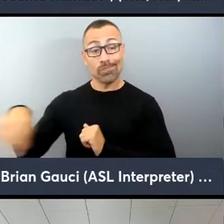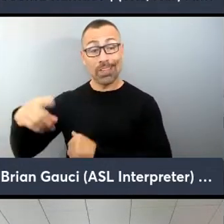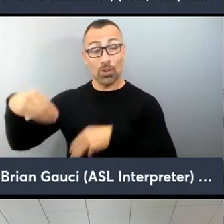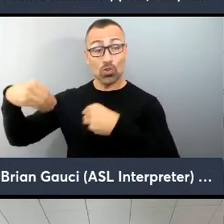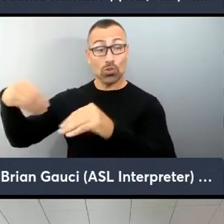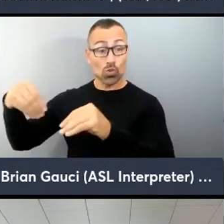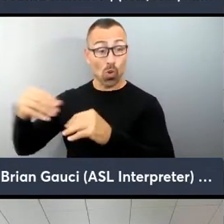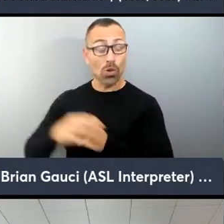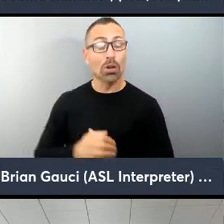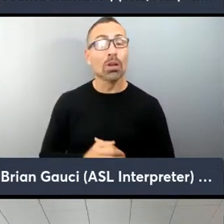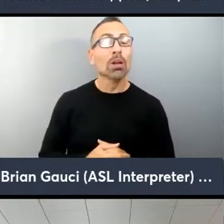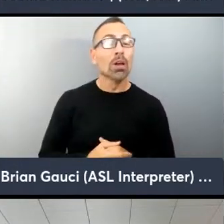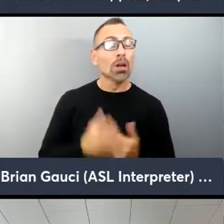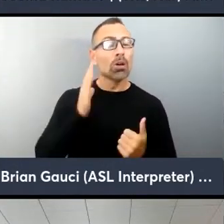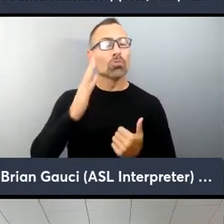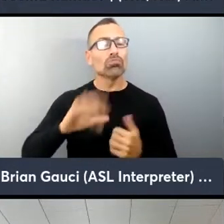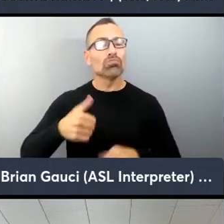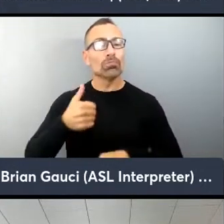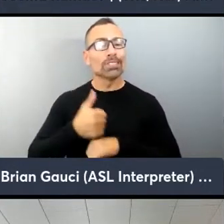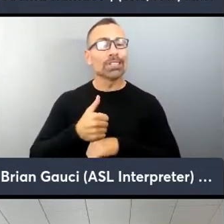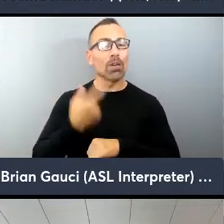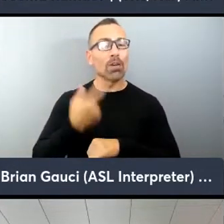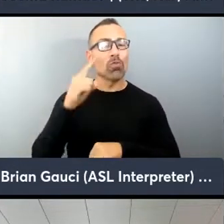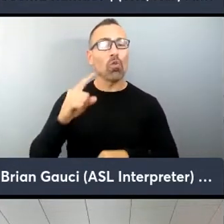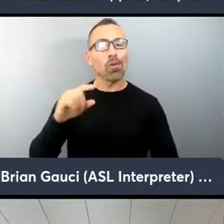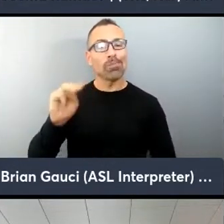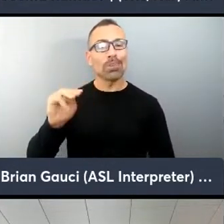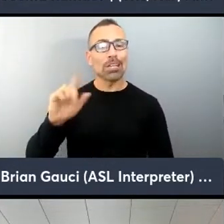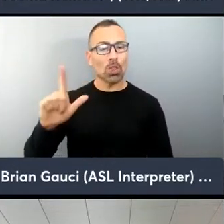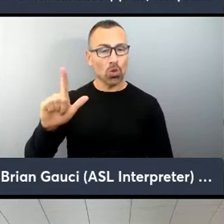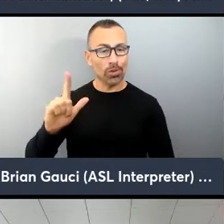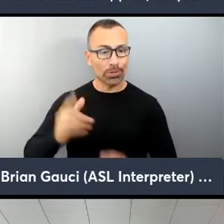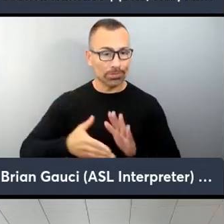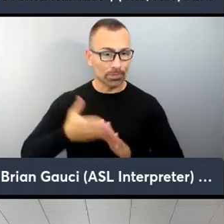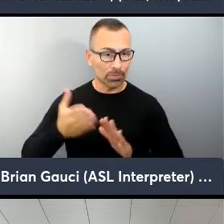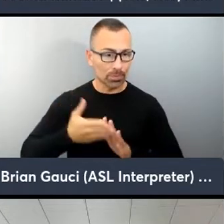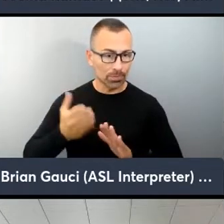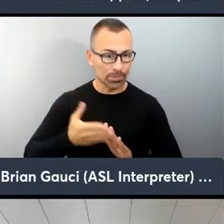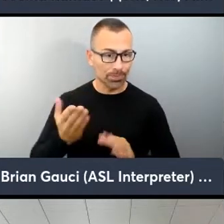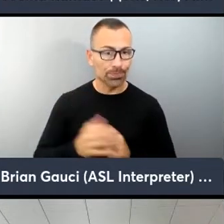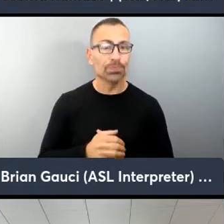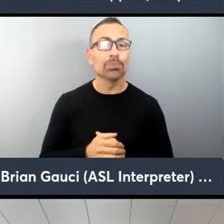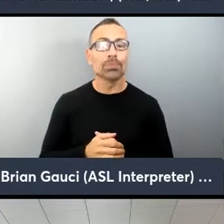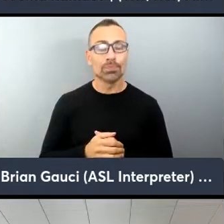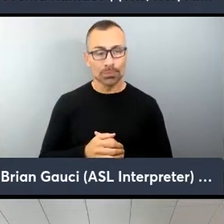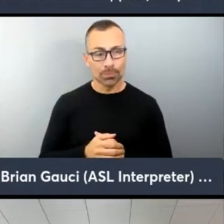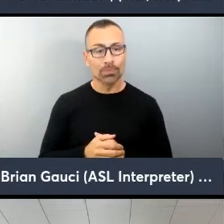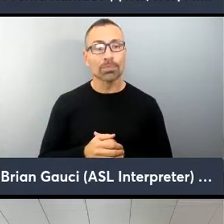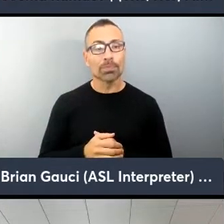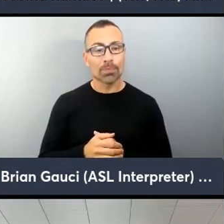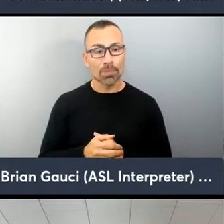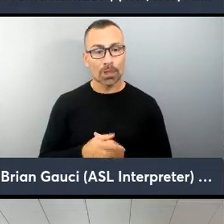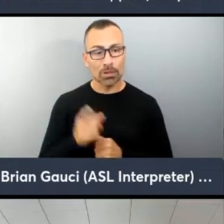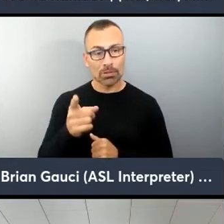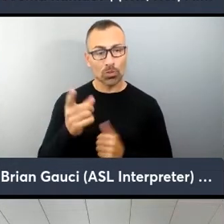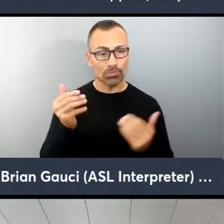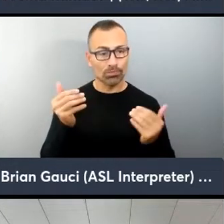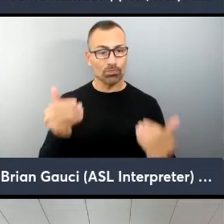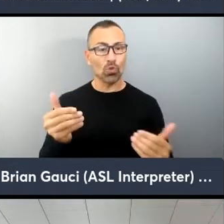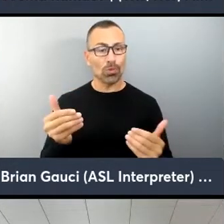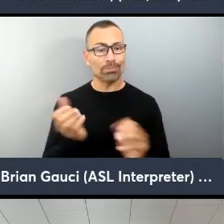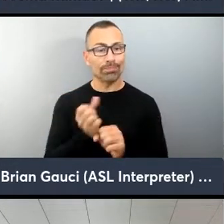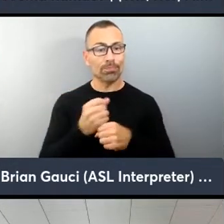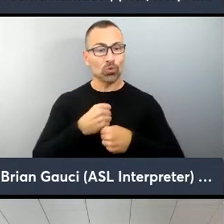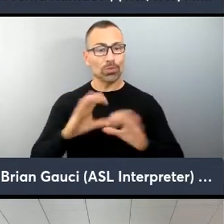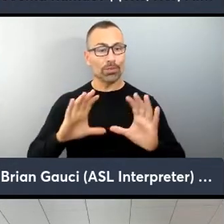us to do our machine learning operations, right? So I'm going to create a feature group here, and